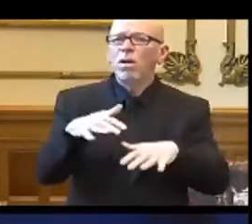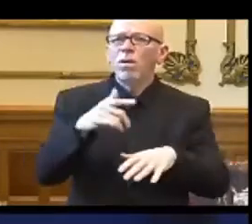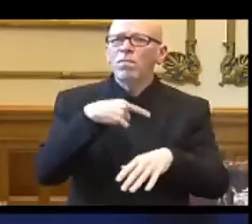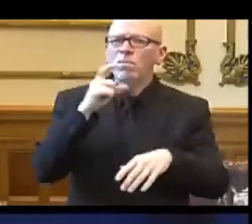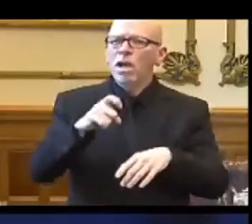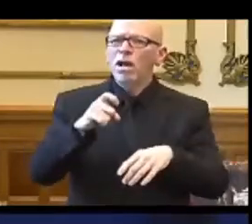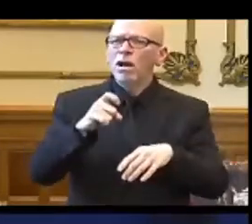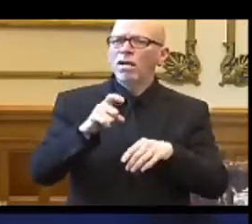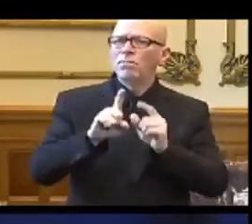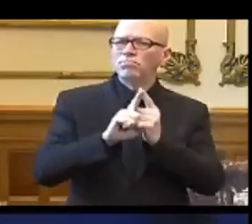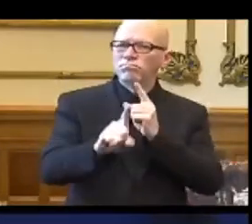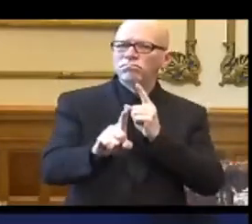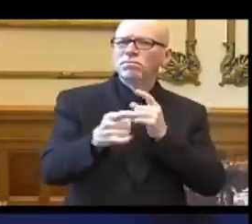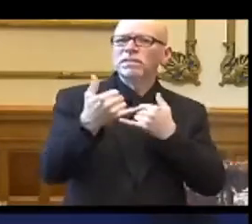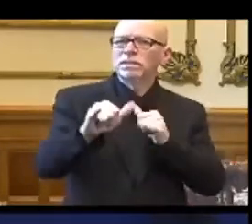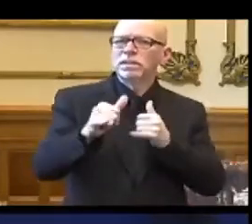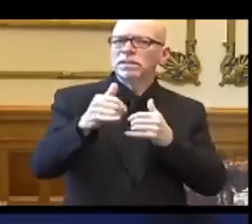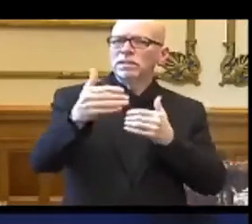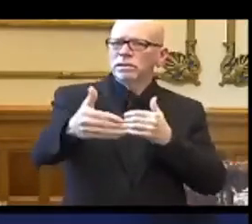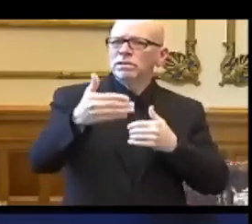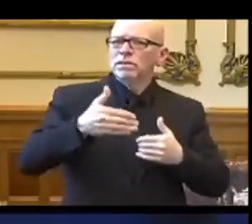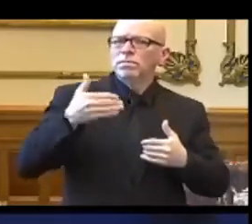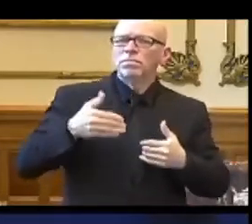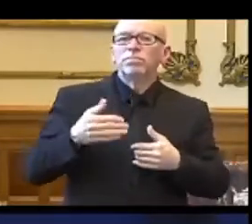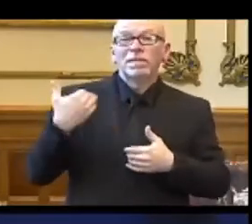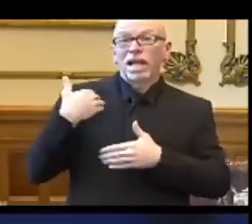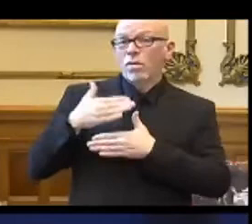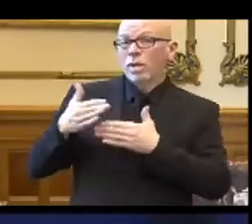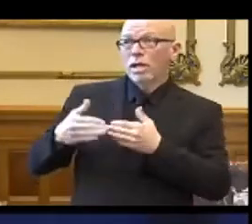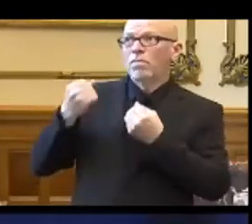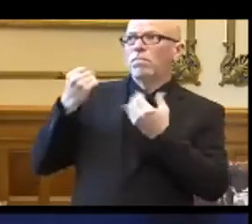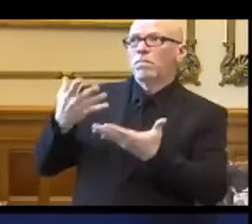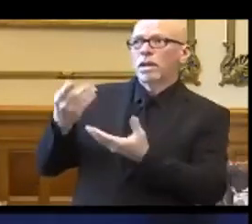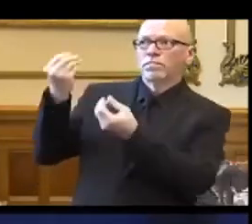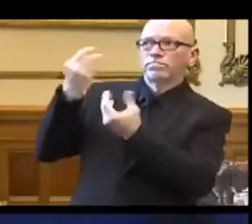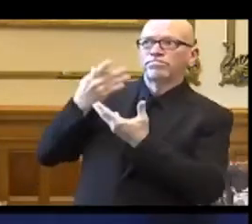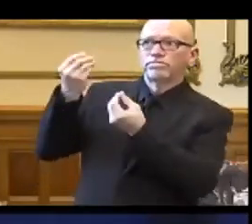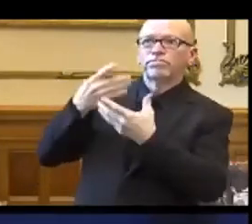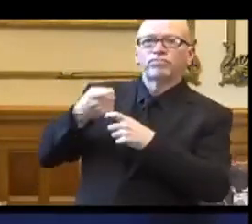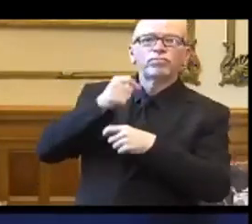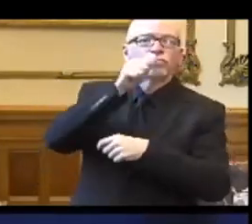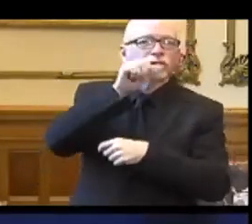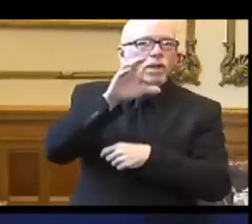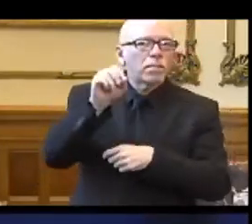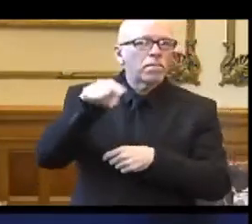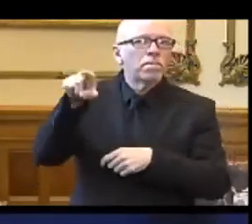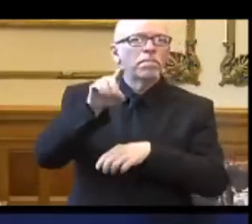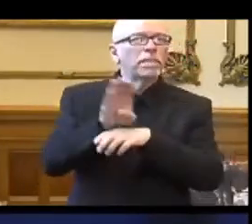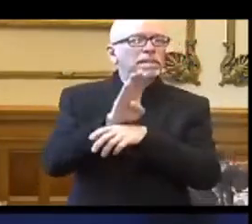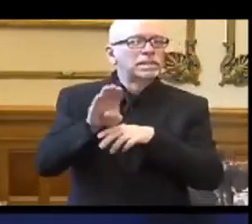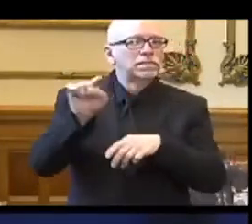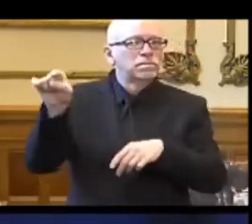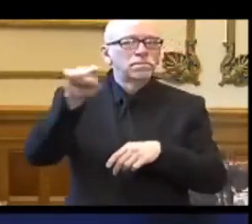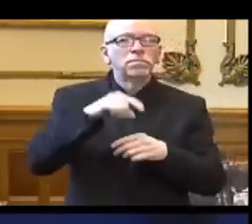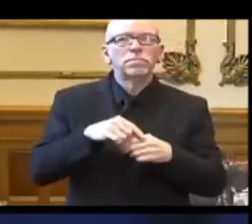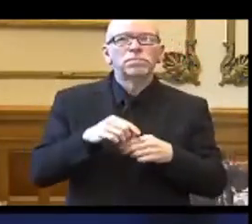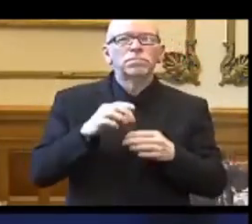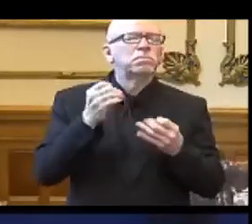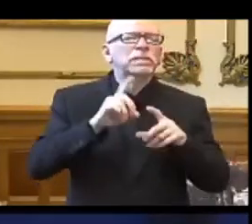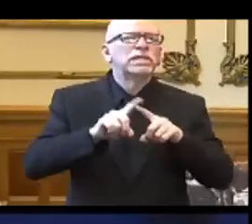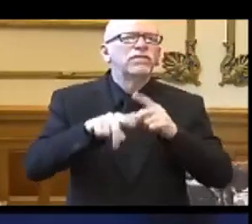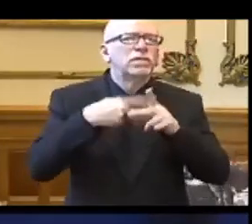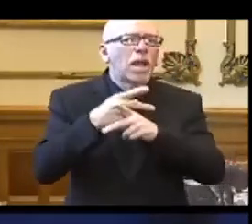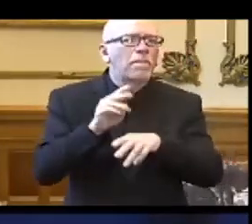appreciative to, over the weekend, we received a lot of input from the private sector, the business community, all different sectors of